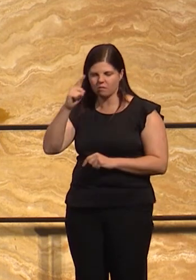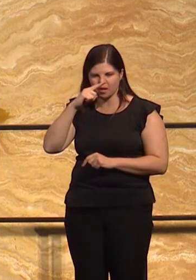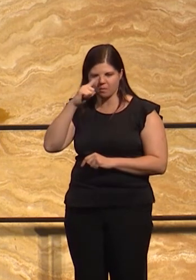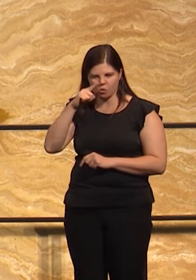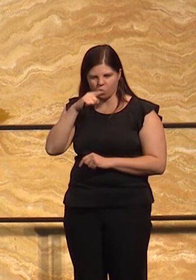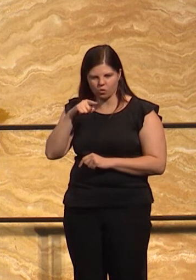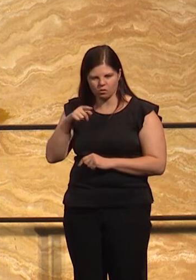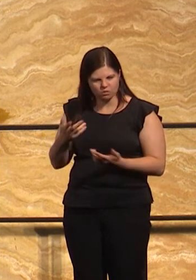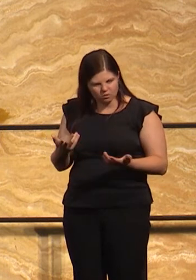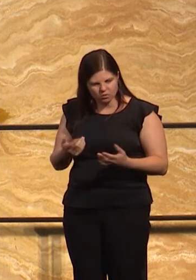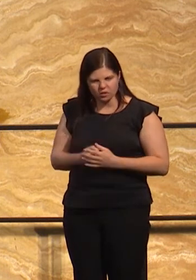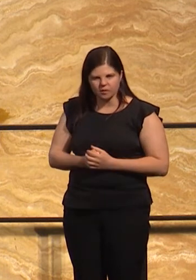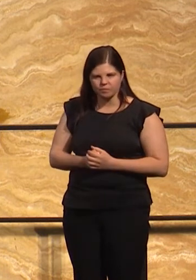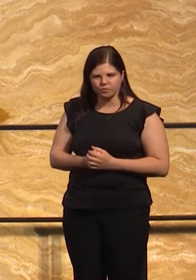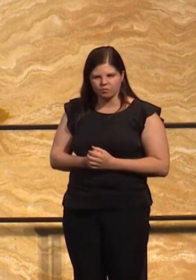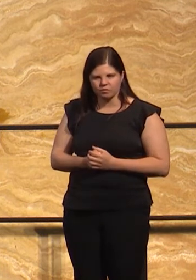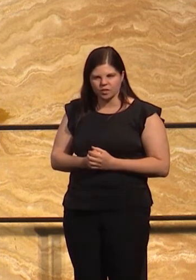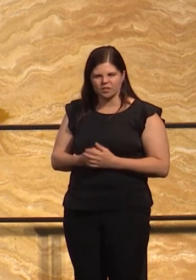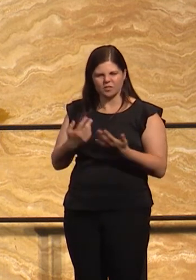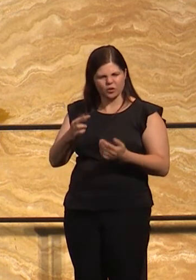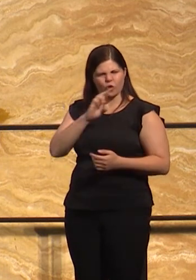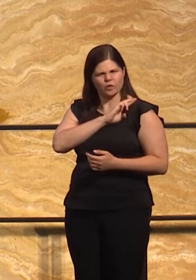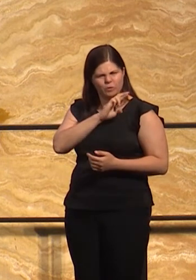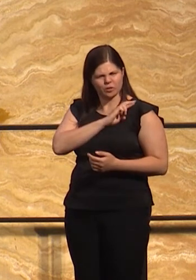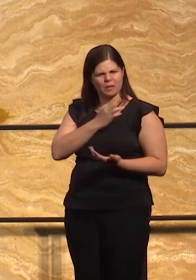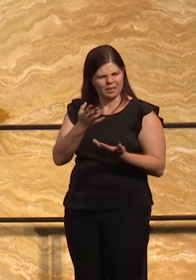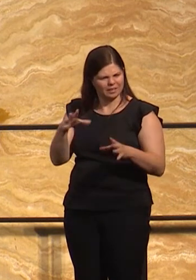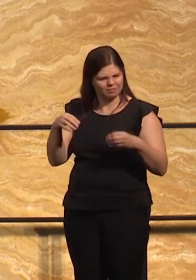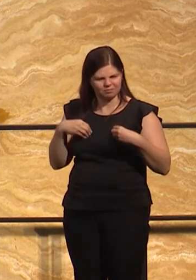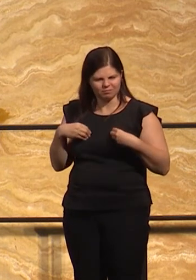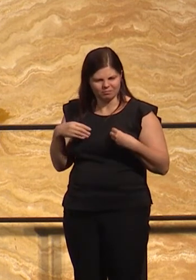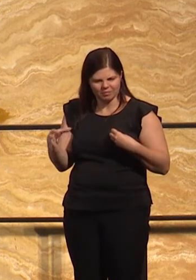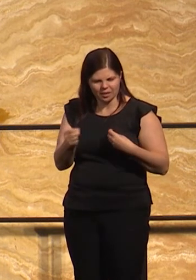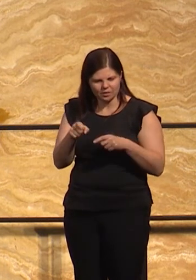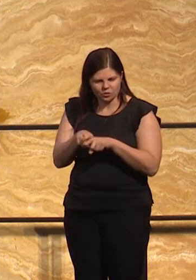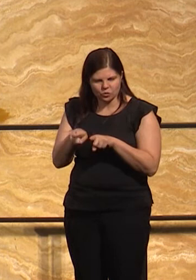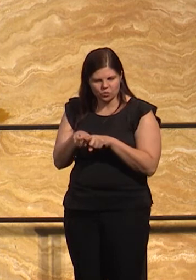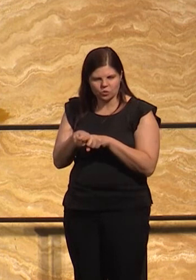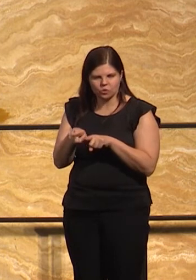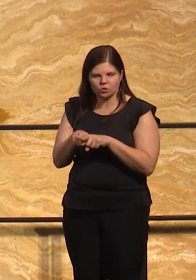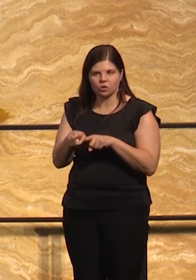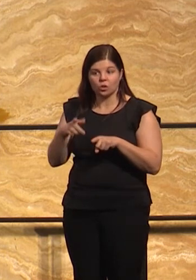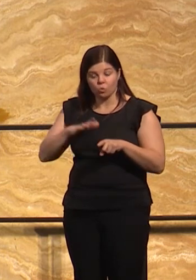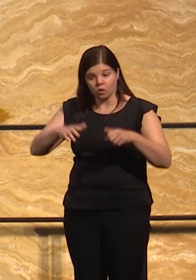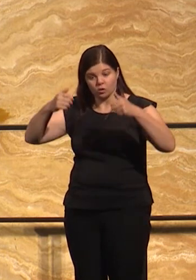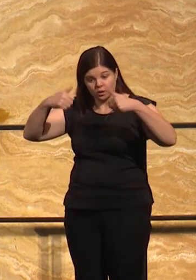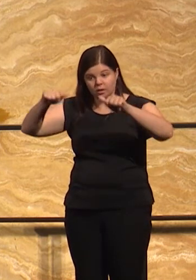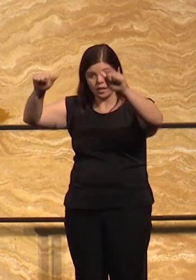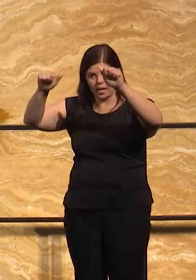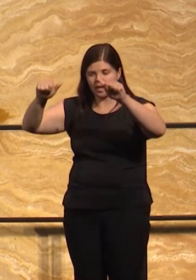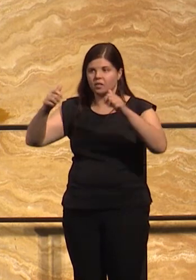So responsibilities have also with us. You know, when we succeed, we should claim